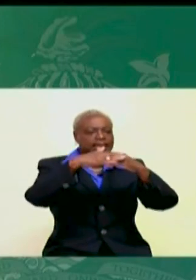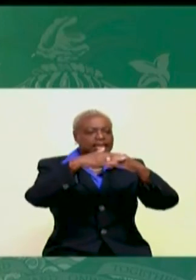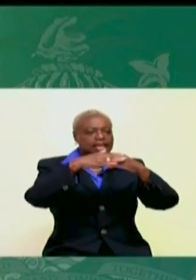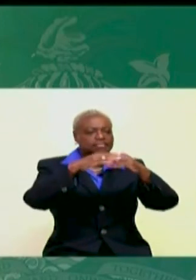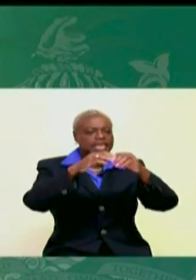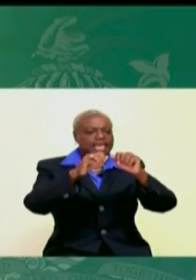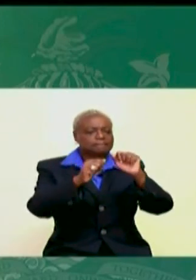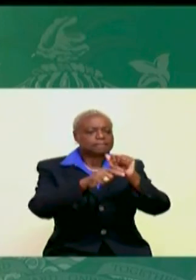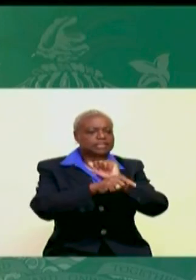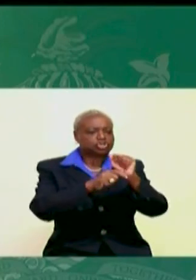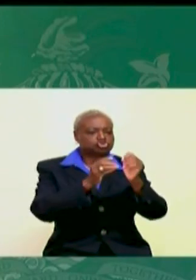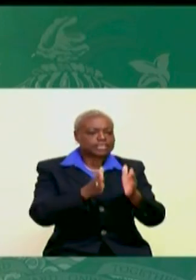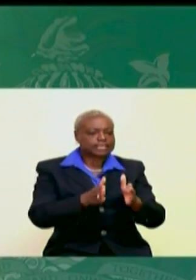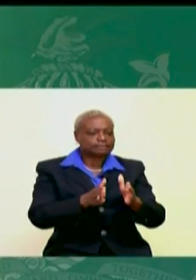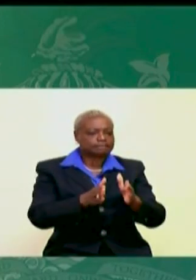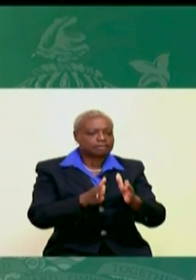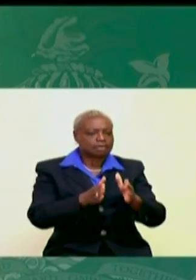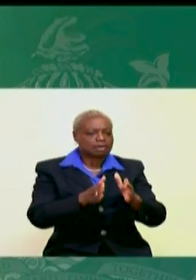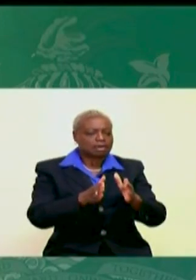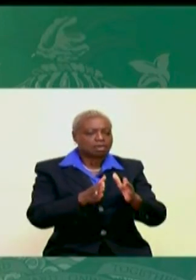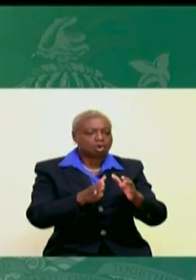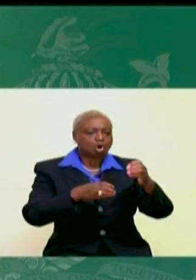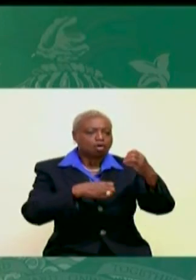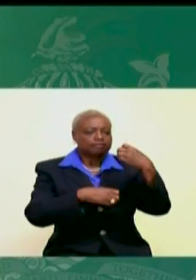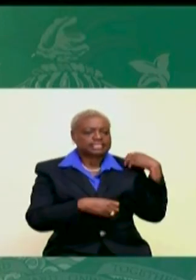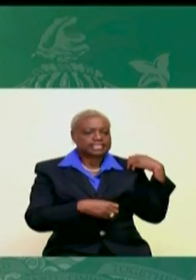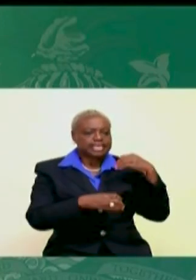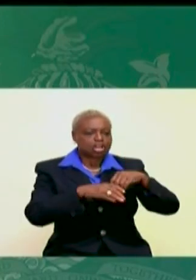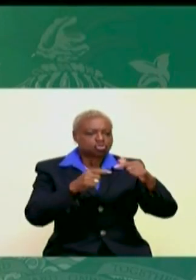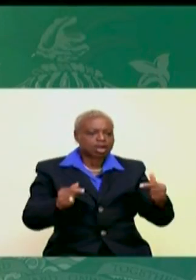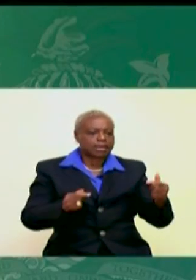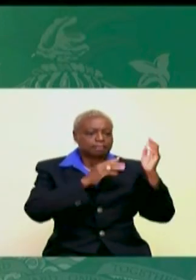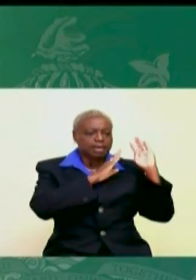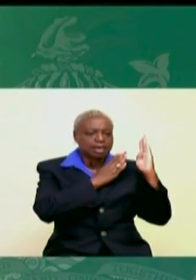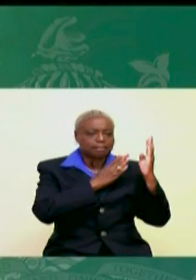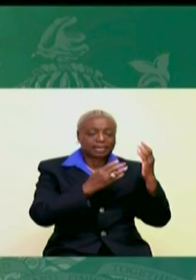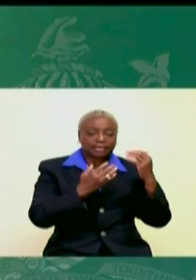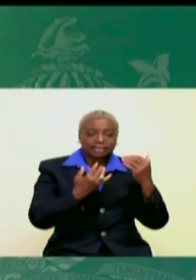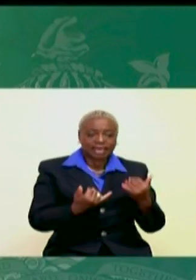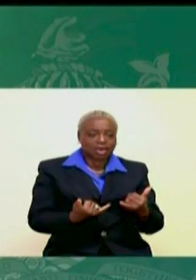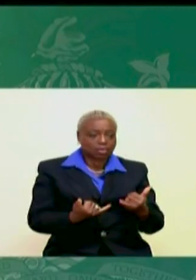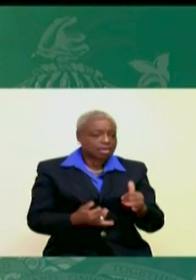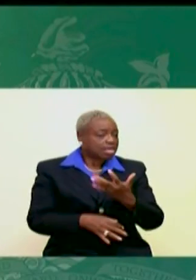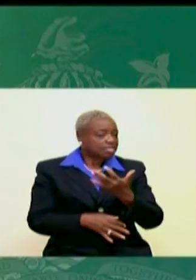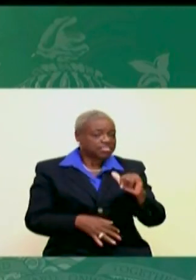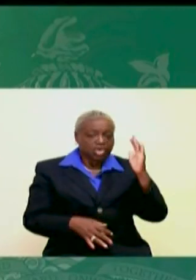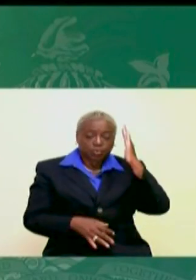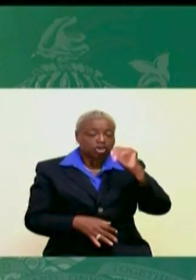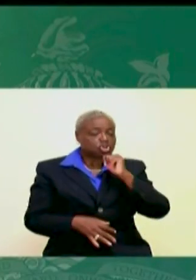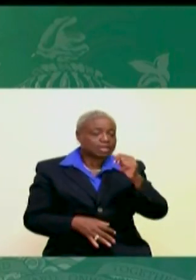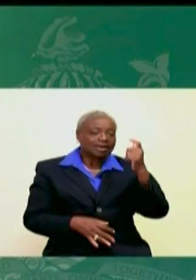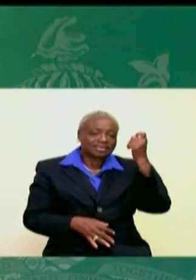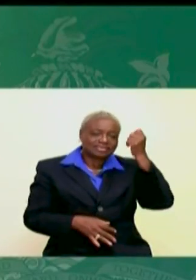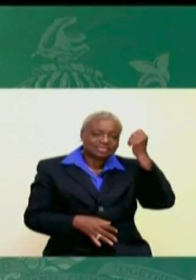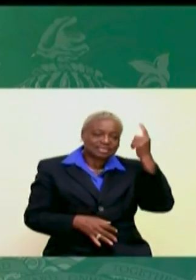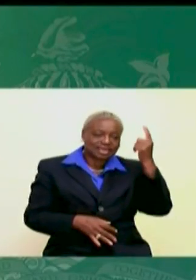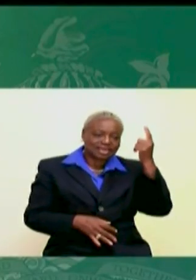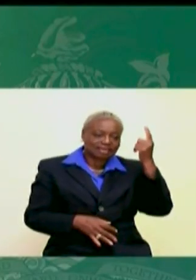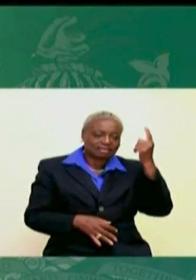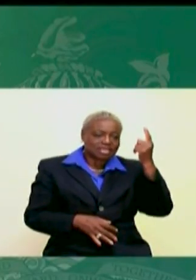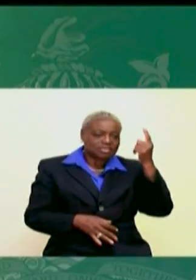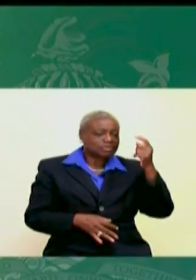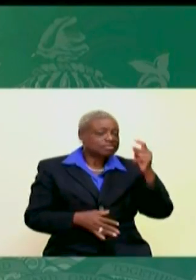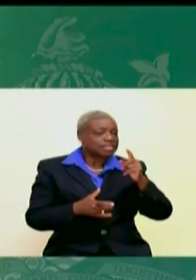Grand Bahama right now. That is now completed. They won't understand that, which is why there was no urgency to get it